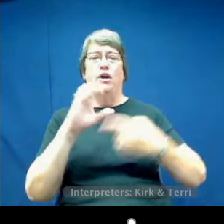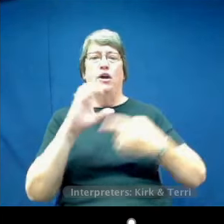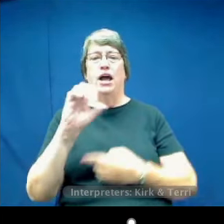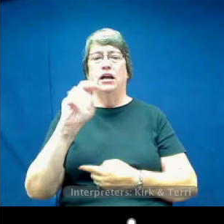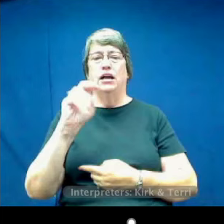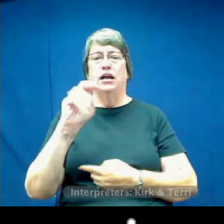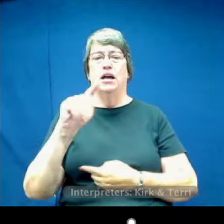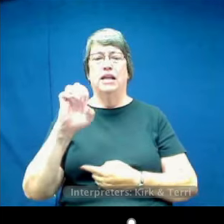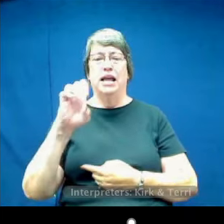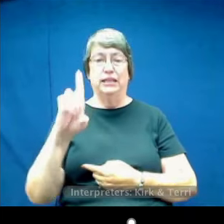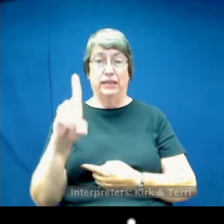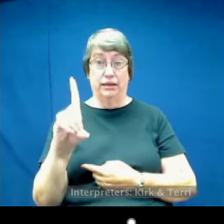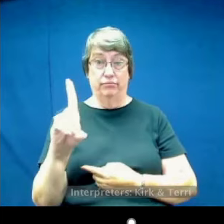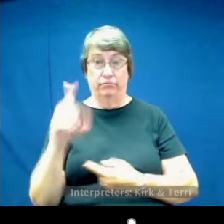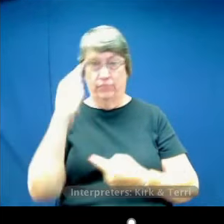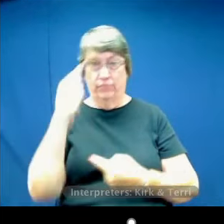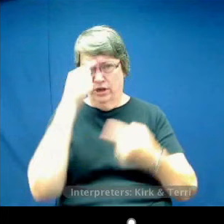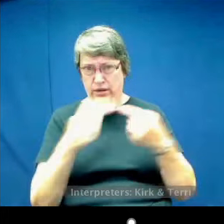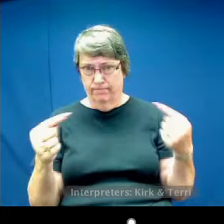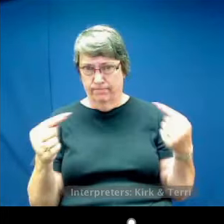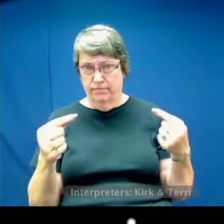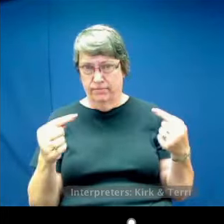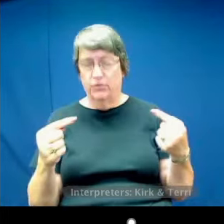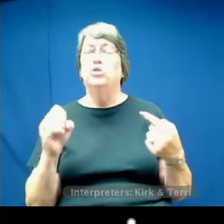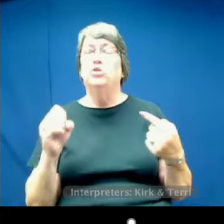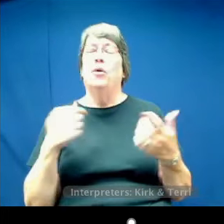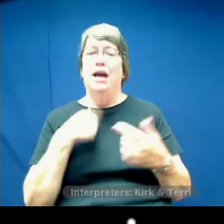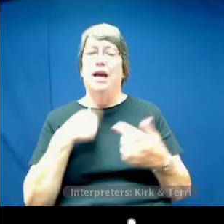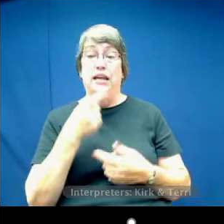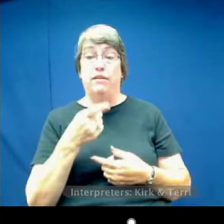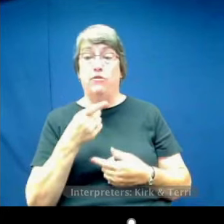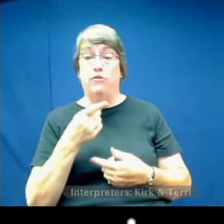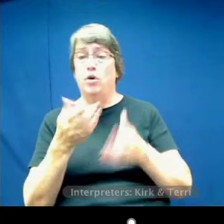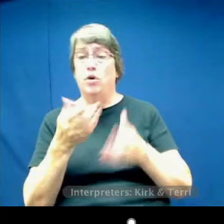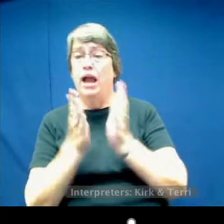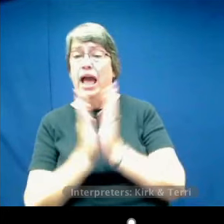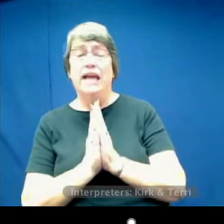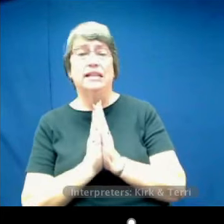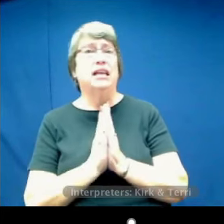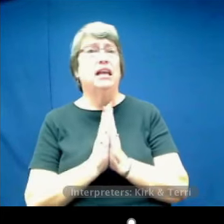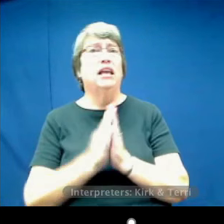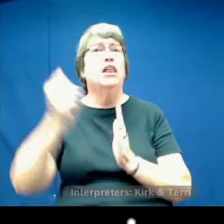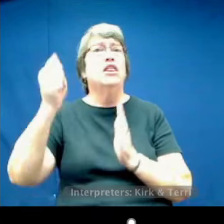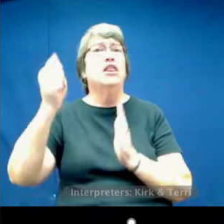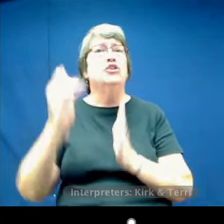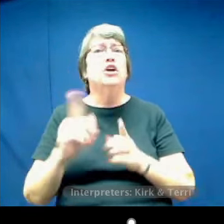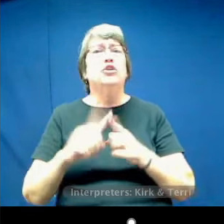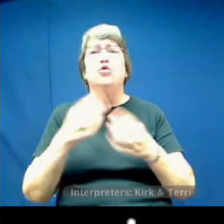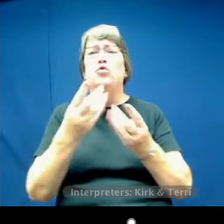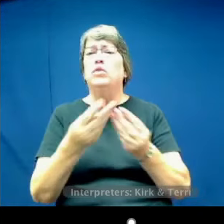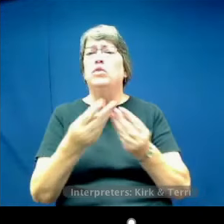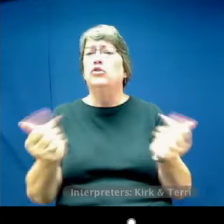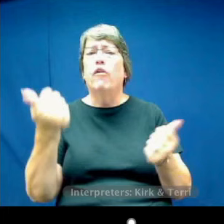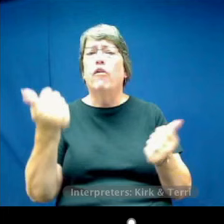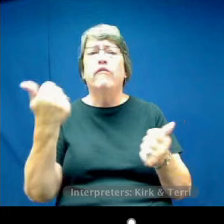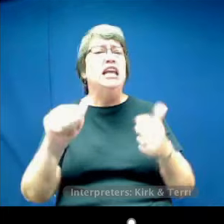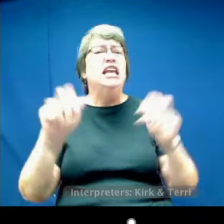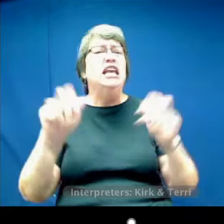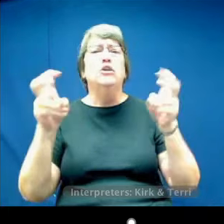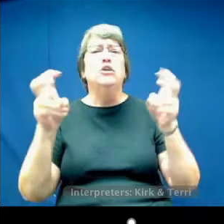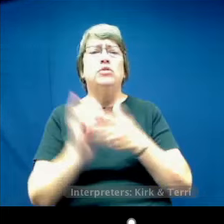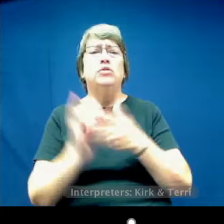So as I mentioned, if you're asking the court to resolve any of the issues that arise during the marriage, and an